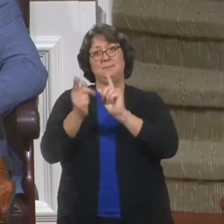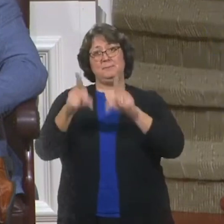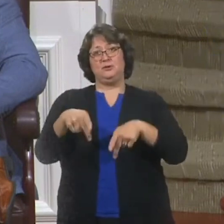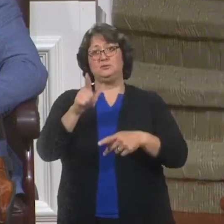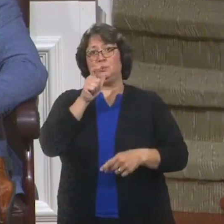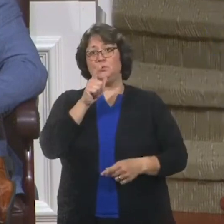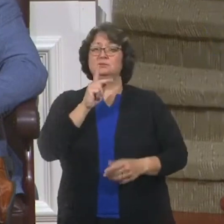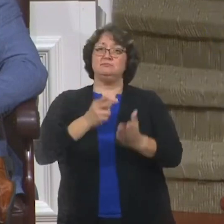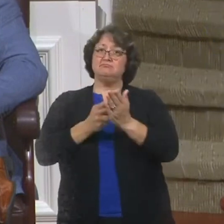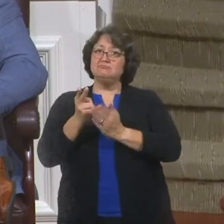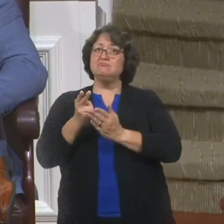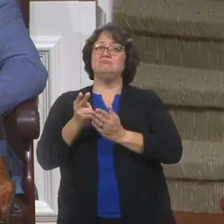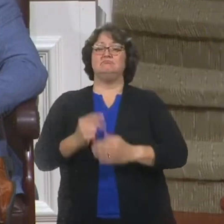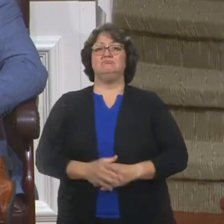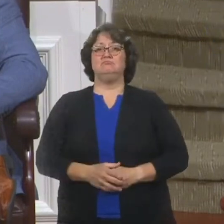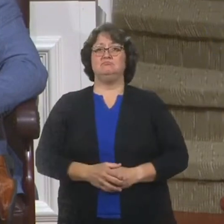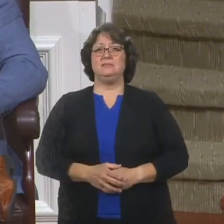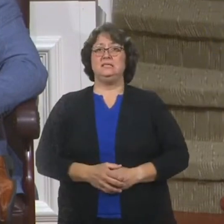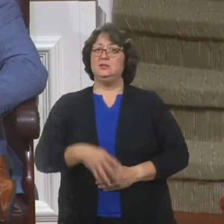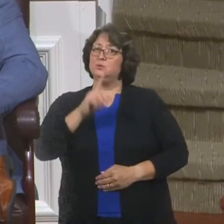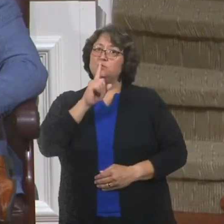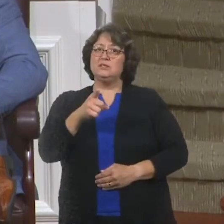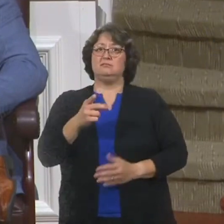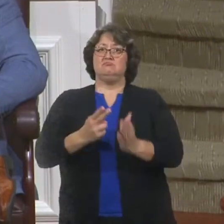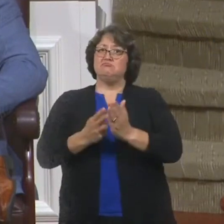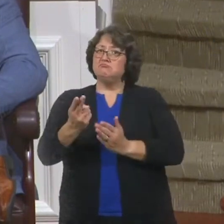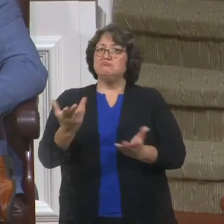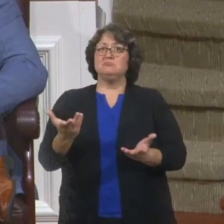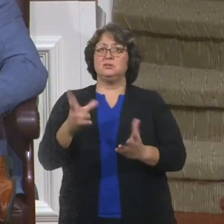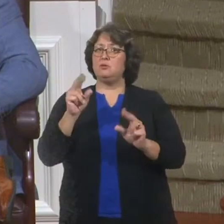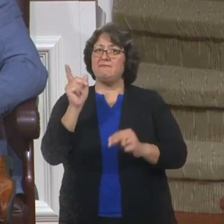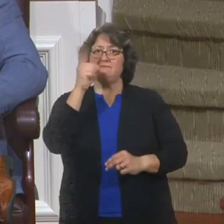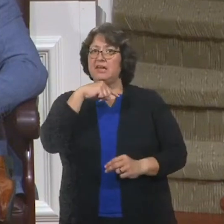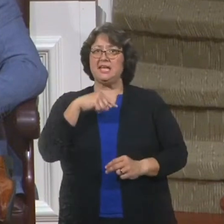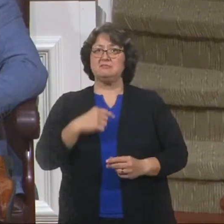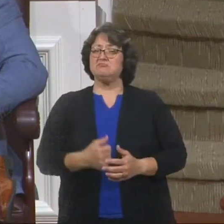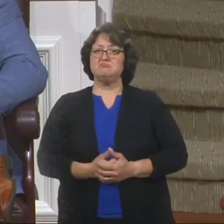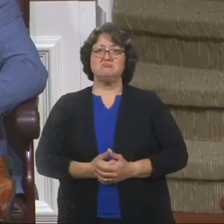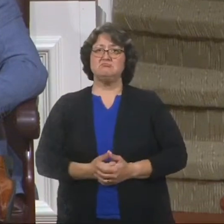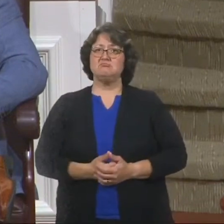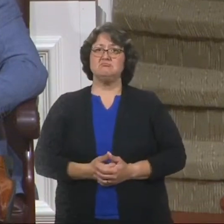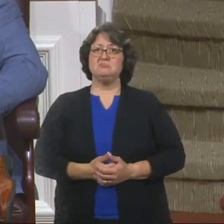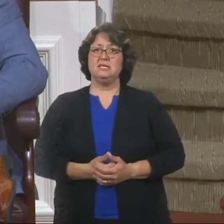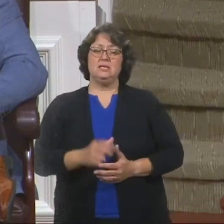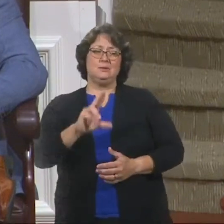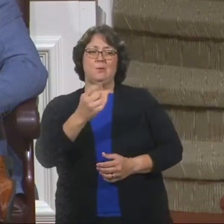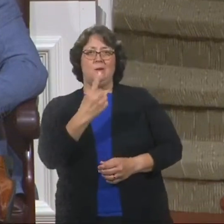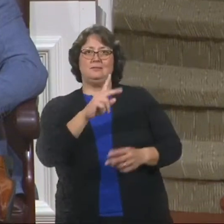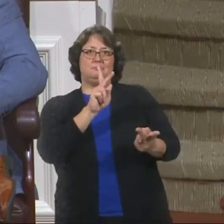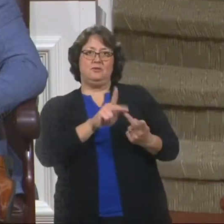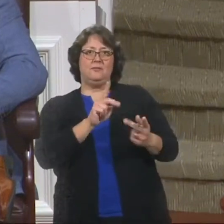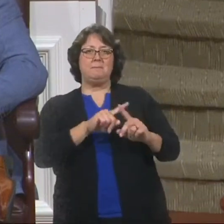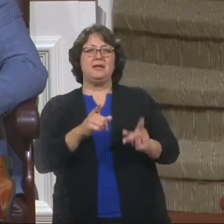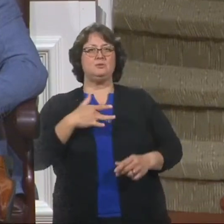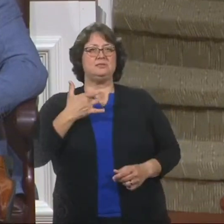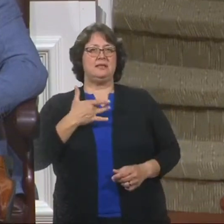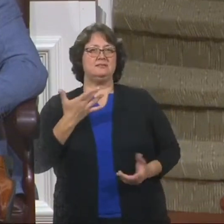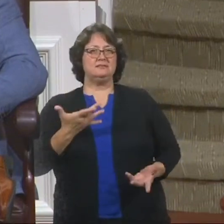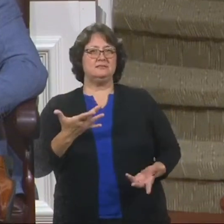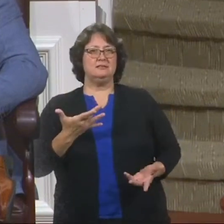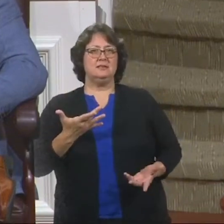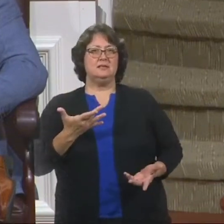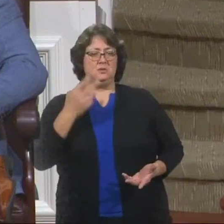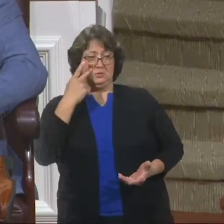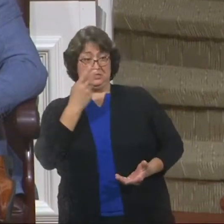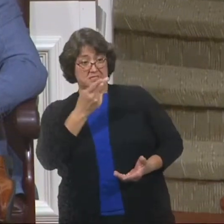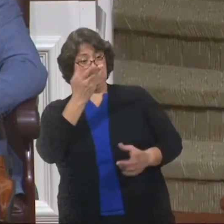sincere? They're genuine, no fake. No one's perfect, but you can sense that kind of what